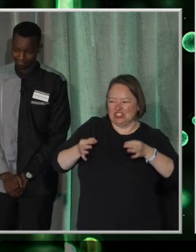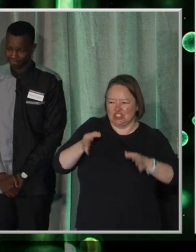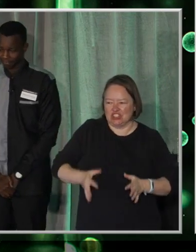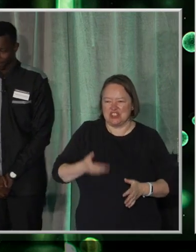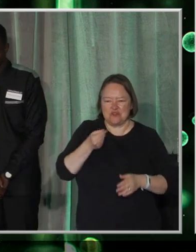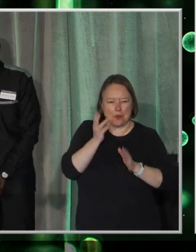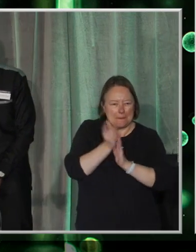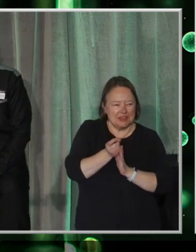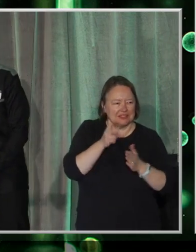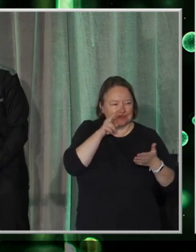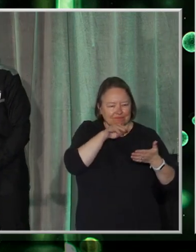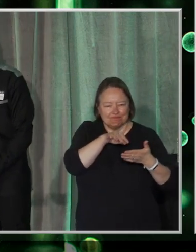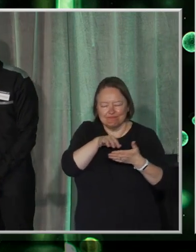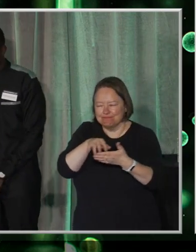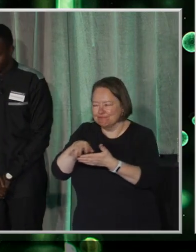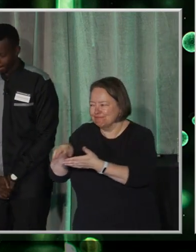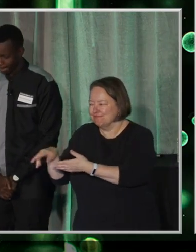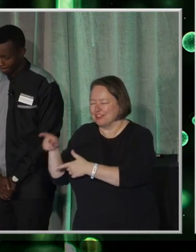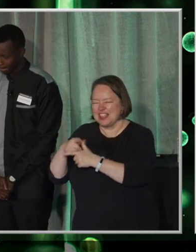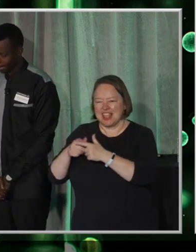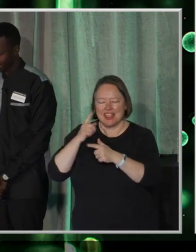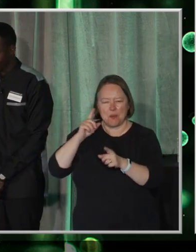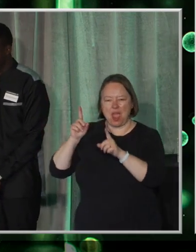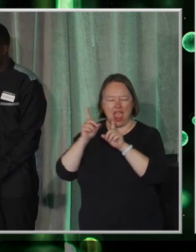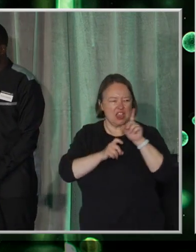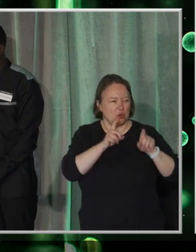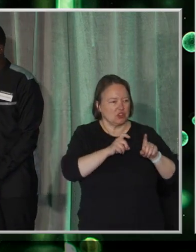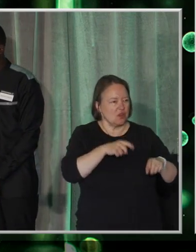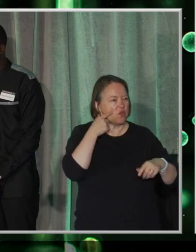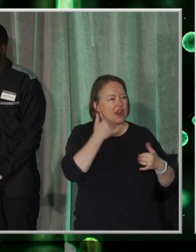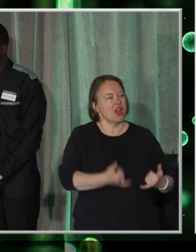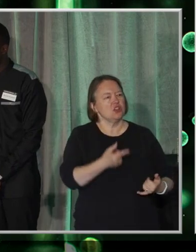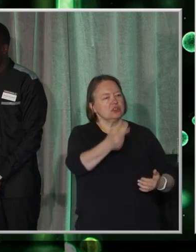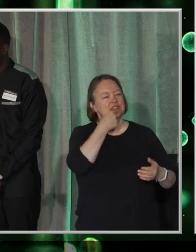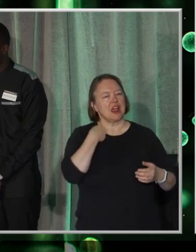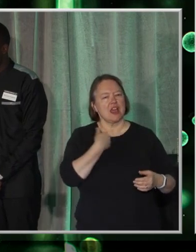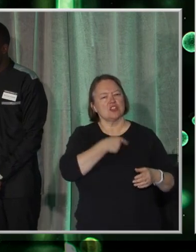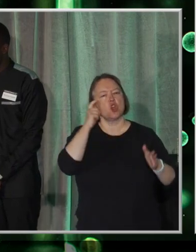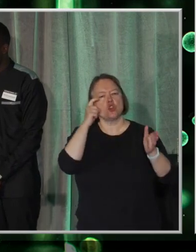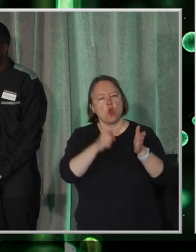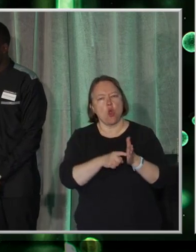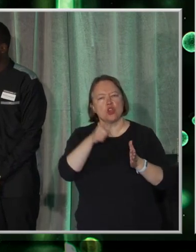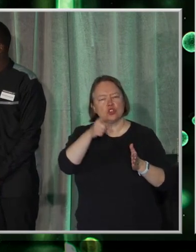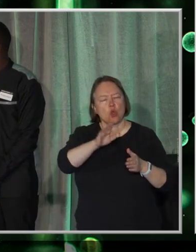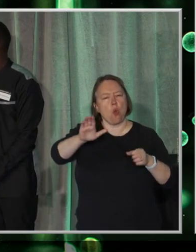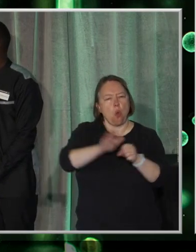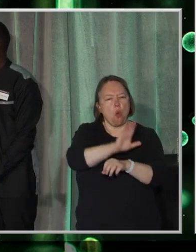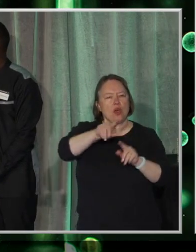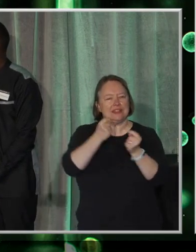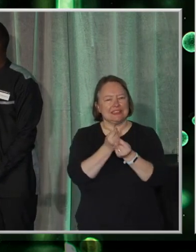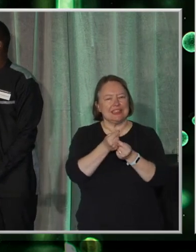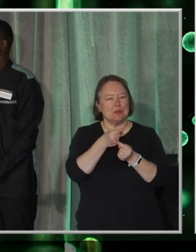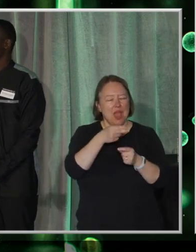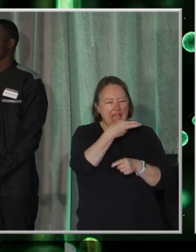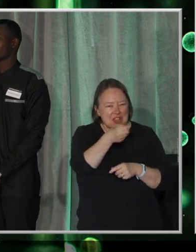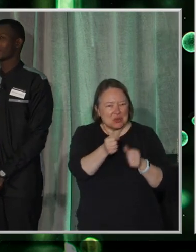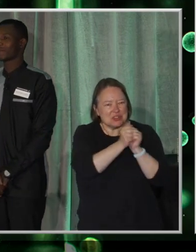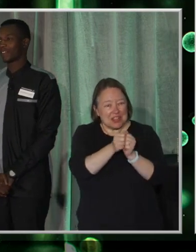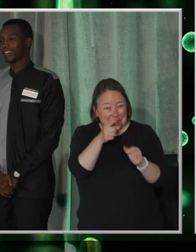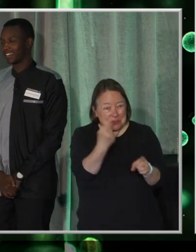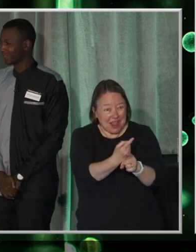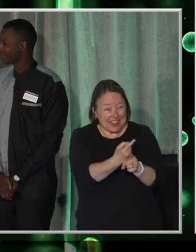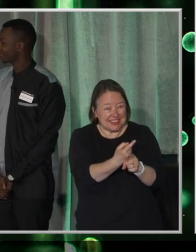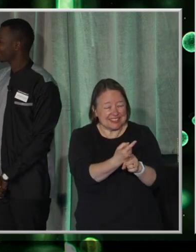few minutes and then they'll ask you questions. In the meantime, tell us, notice that your entire team went to high school together. Is that